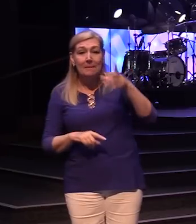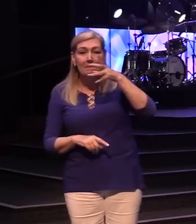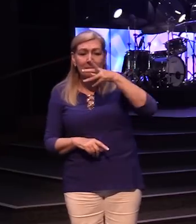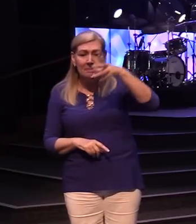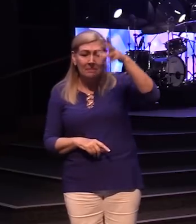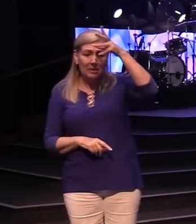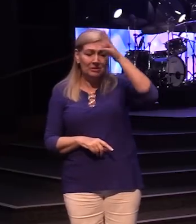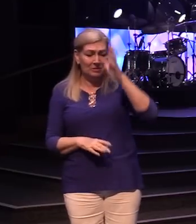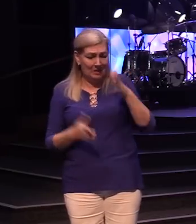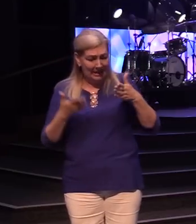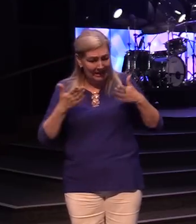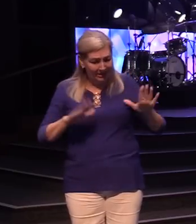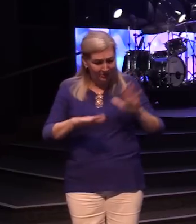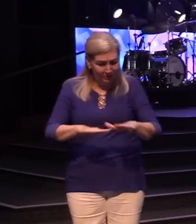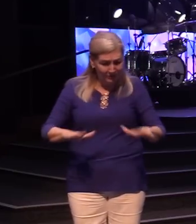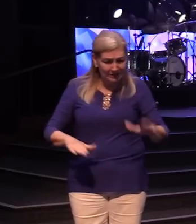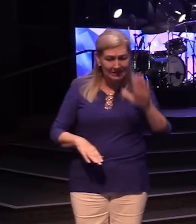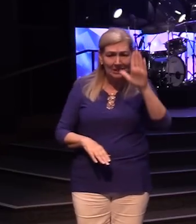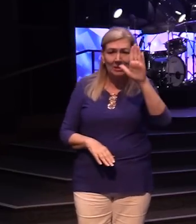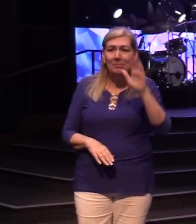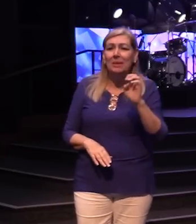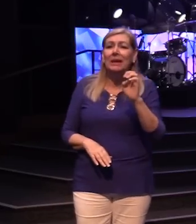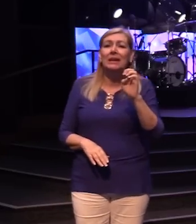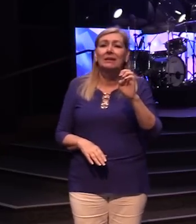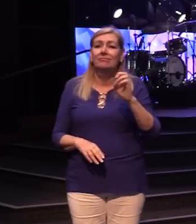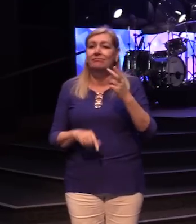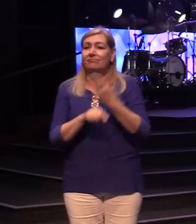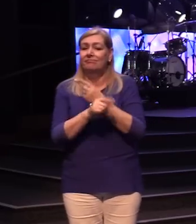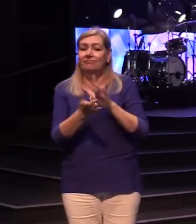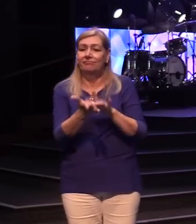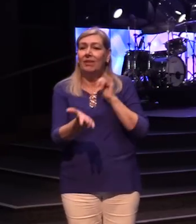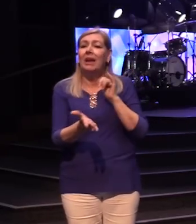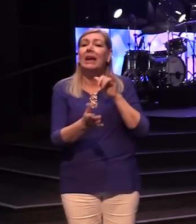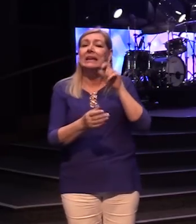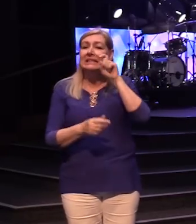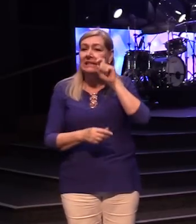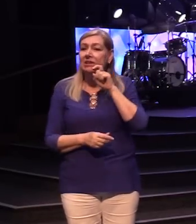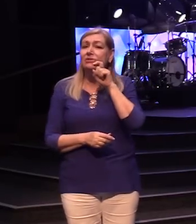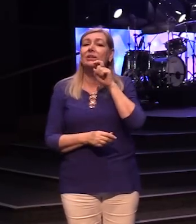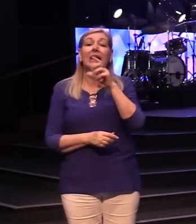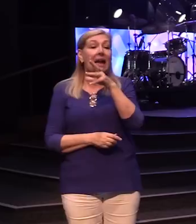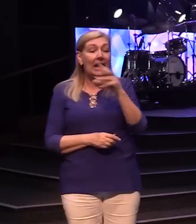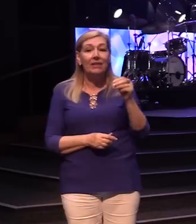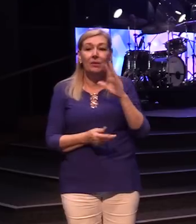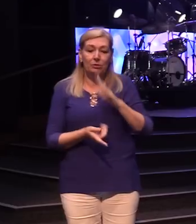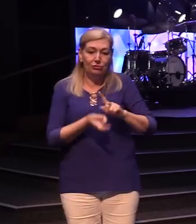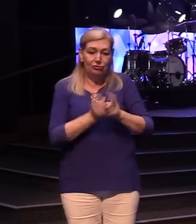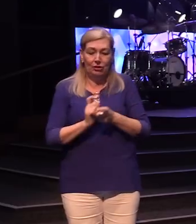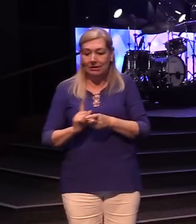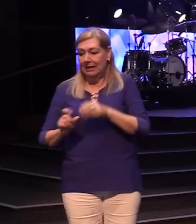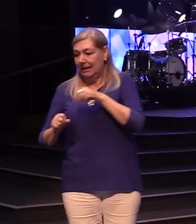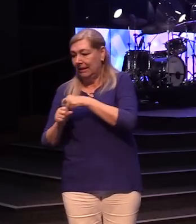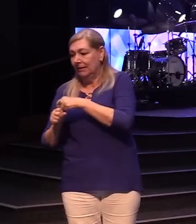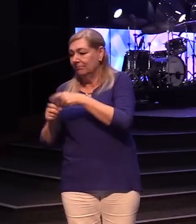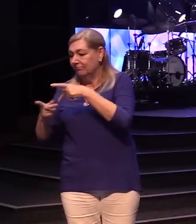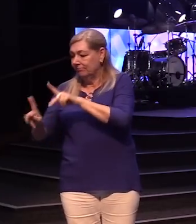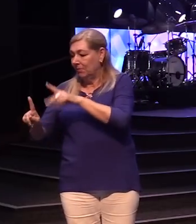allow their children to be mutilated sexually in this country and that it would be done with impunity.